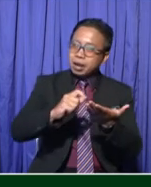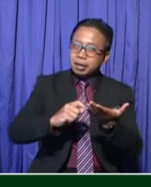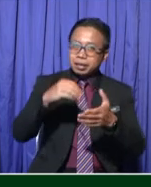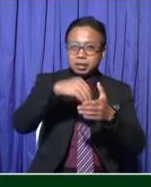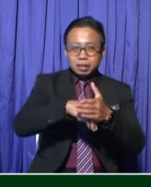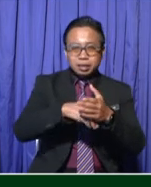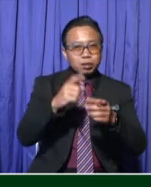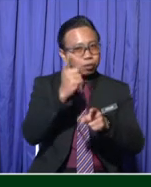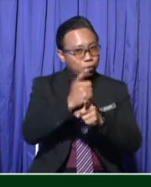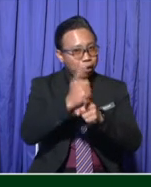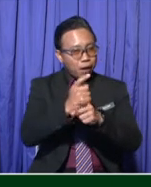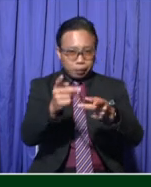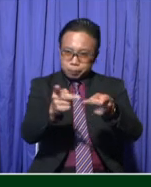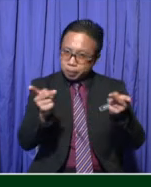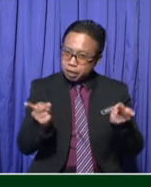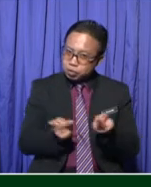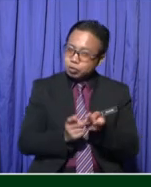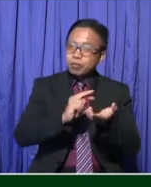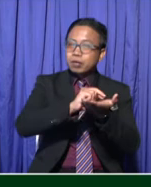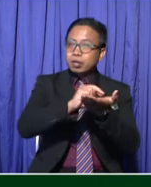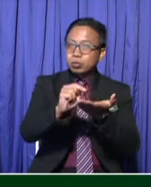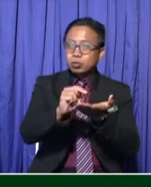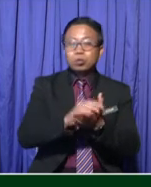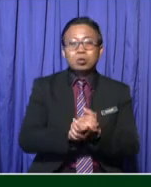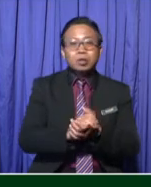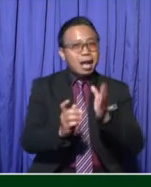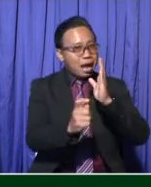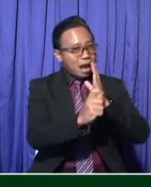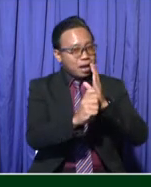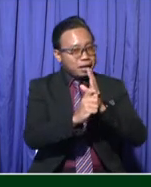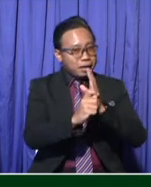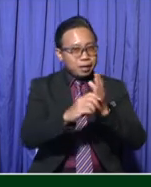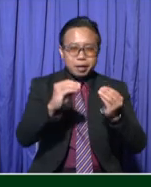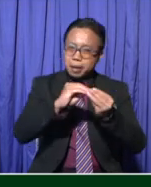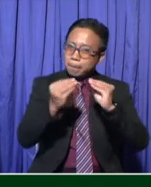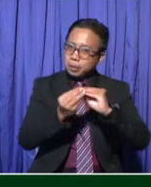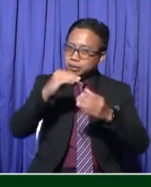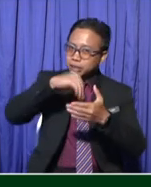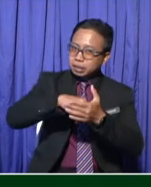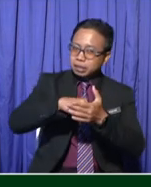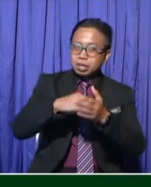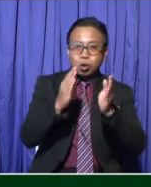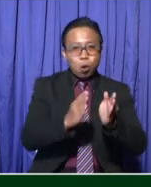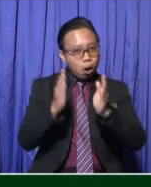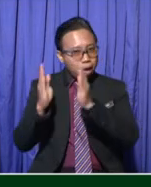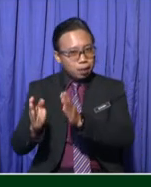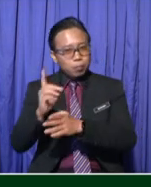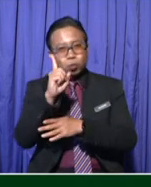place value. Then, add the numbers in the column ones.